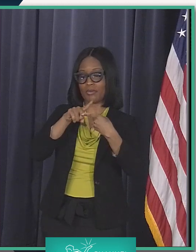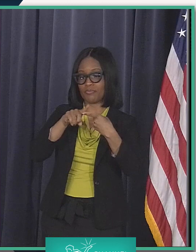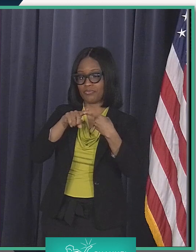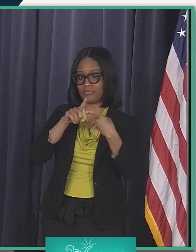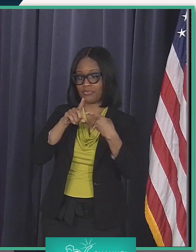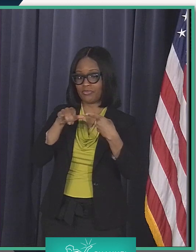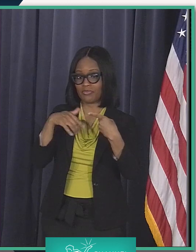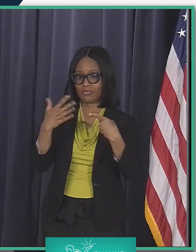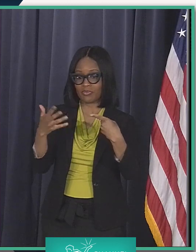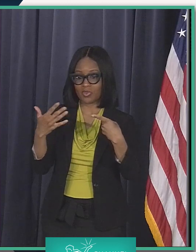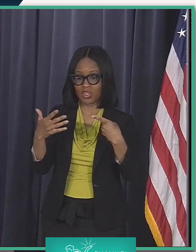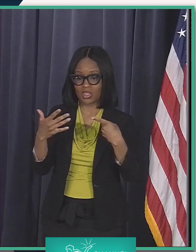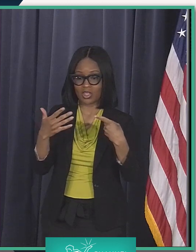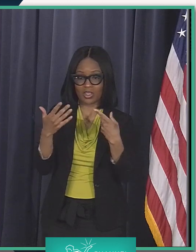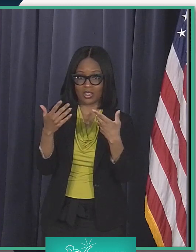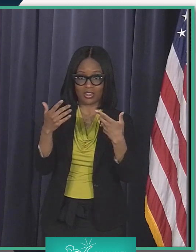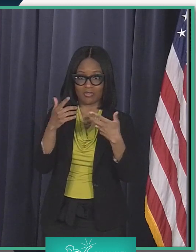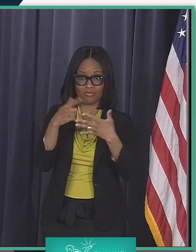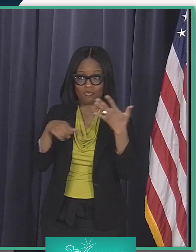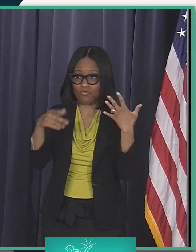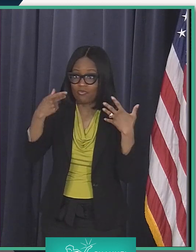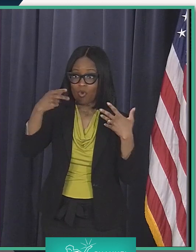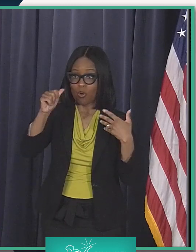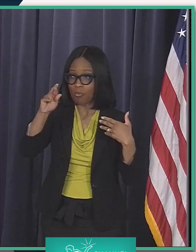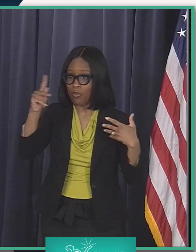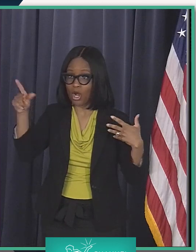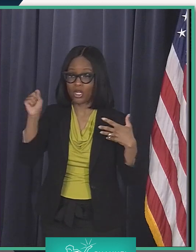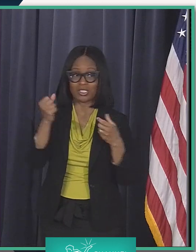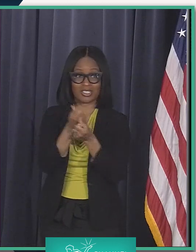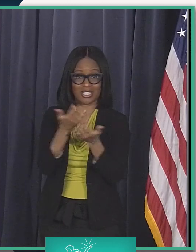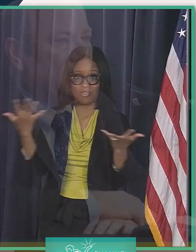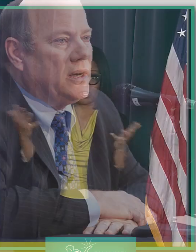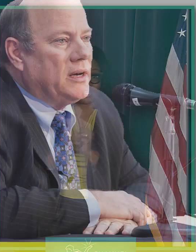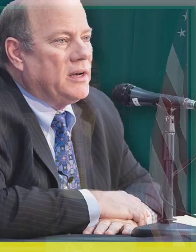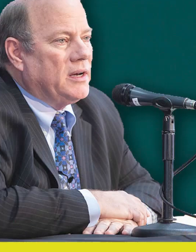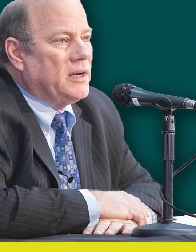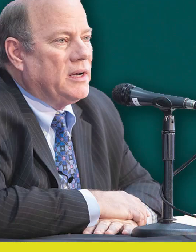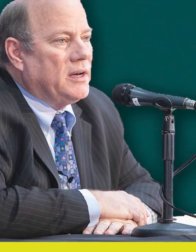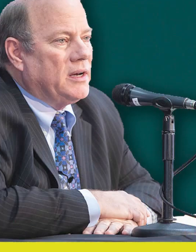supplemental patrols in the parks. Okay. I think that was the last question for today. All right, thank you all.